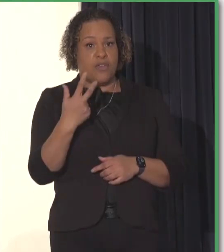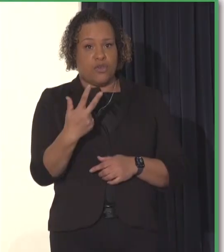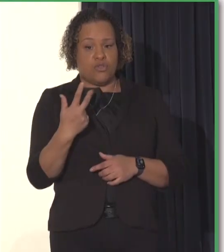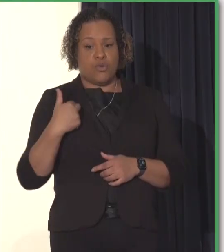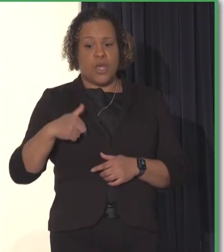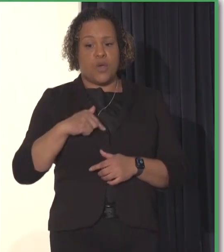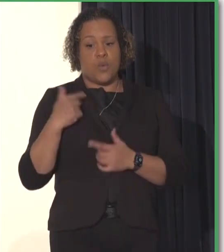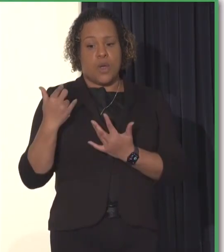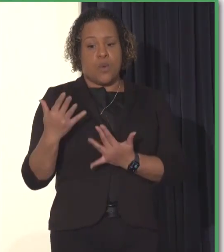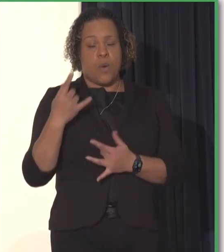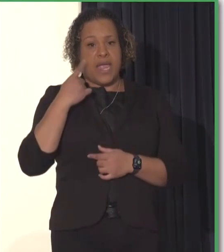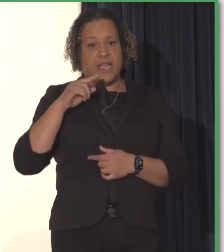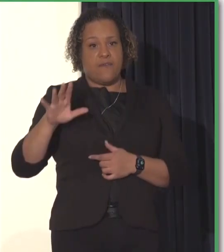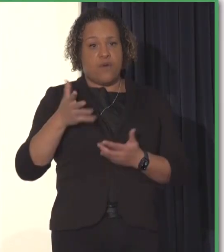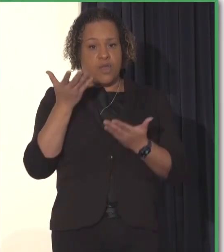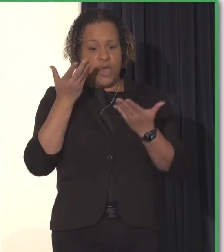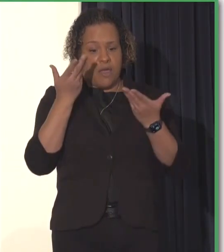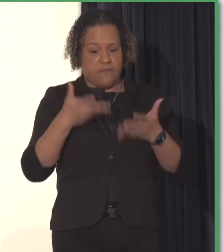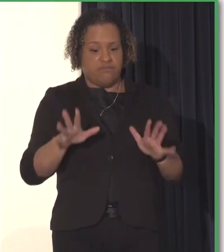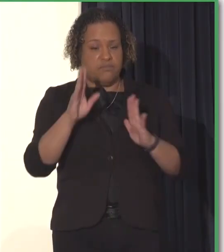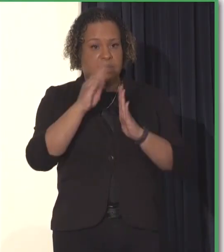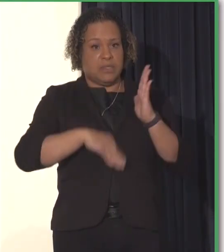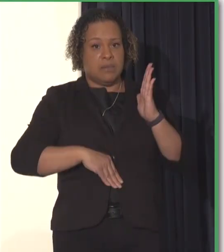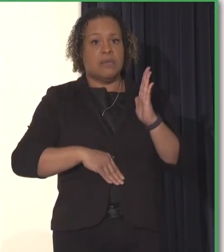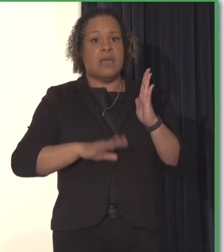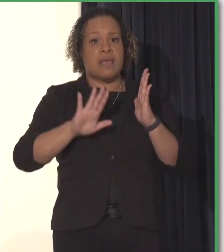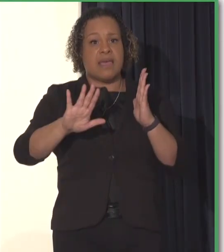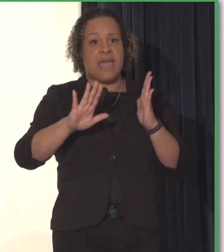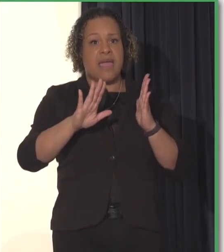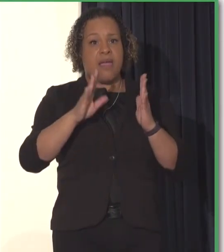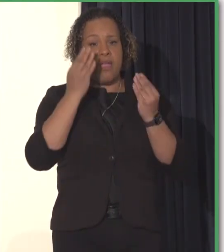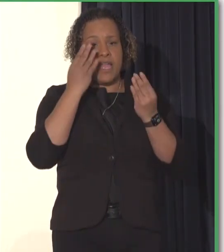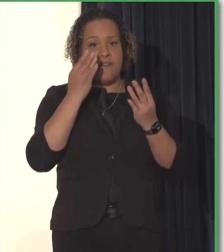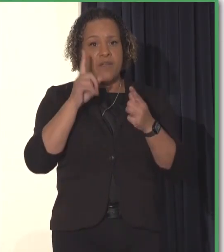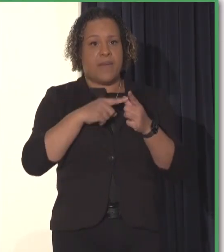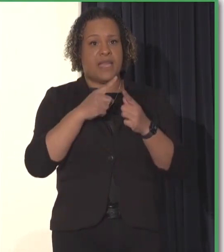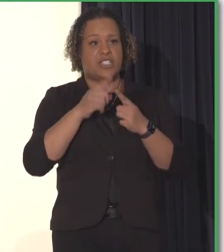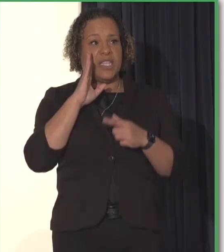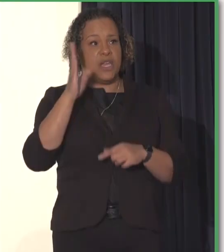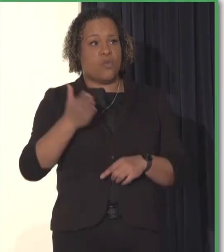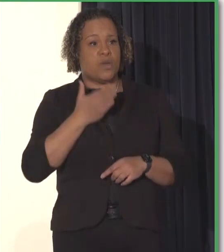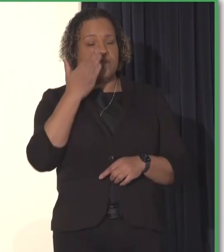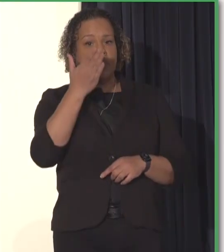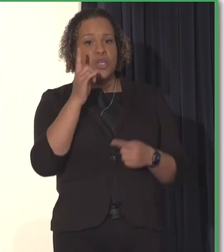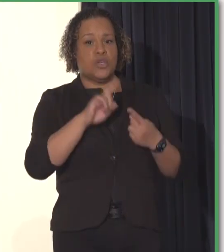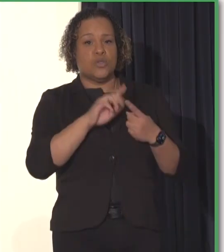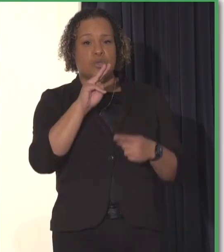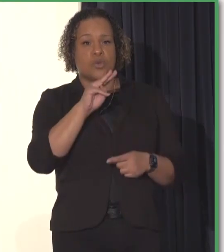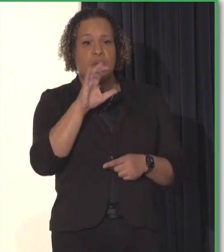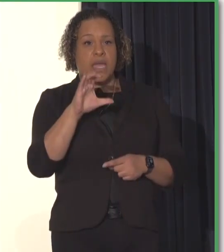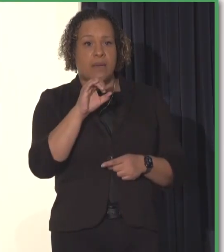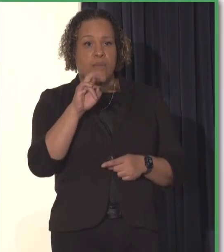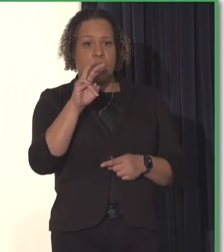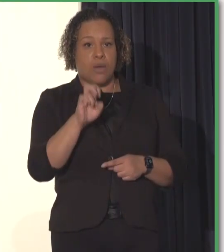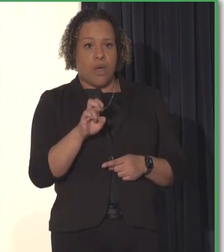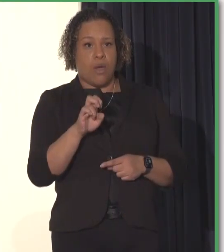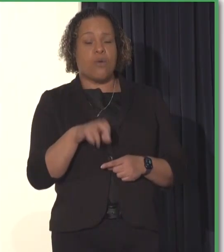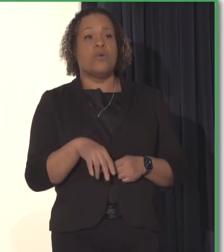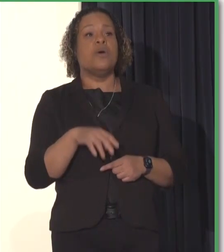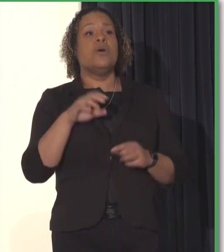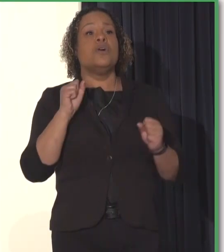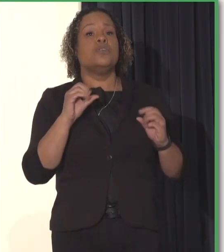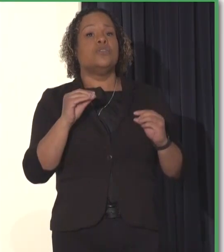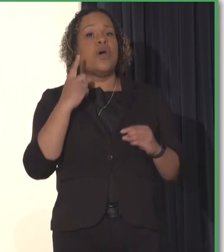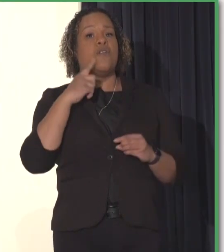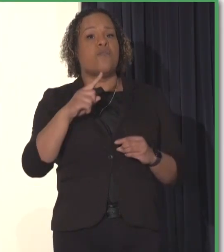pending their completed information, and then we will submit that to MCOs. And regarding the accountability of the MCOs